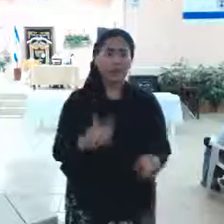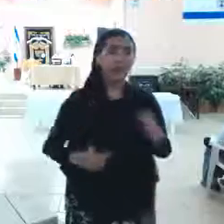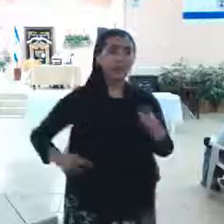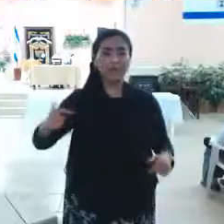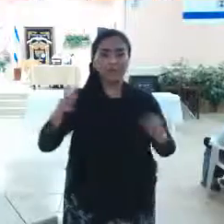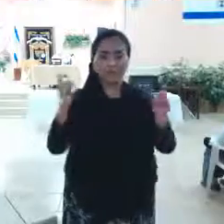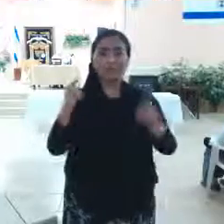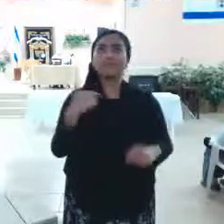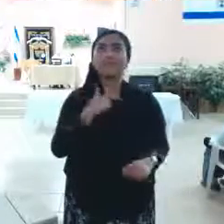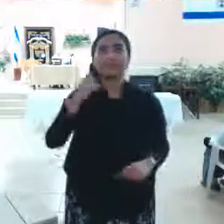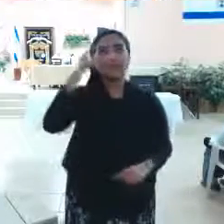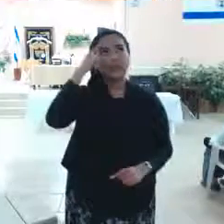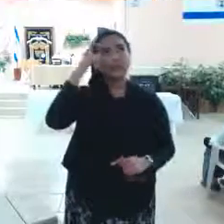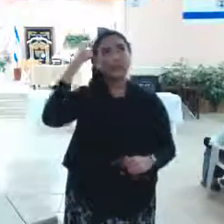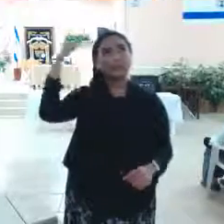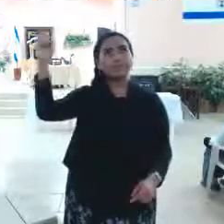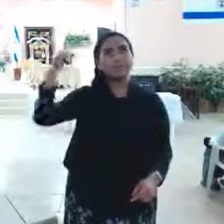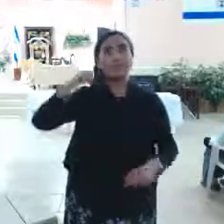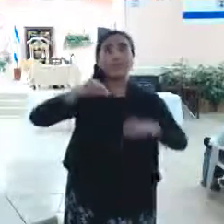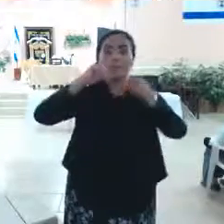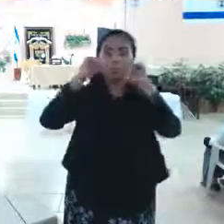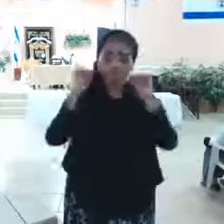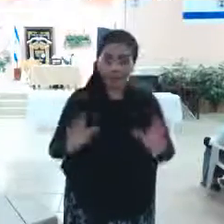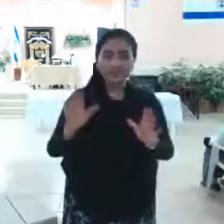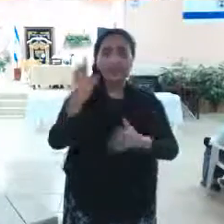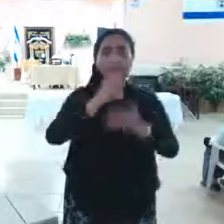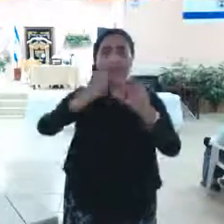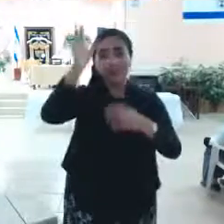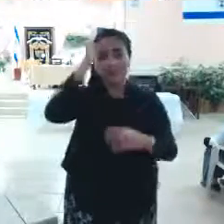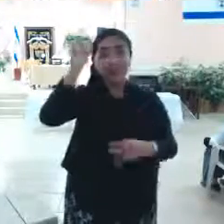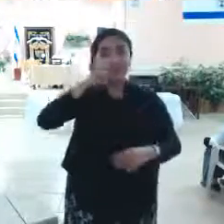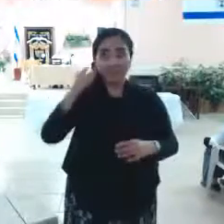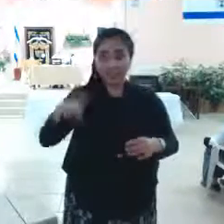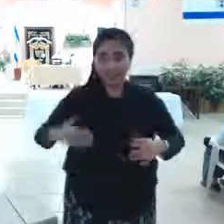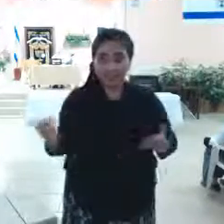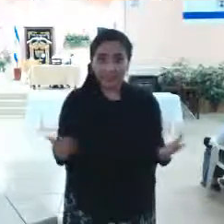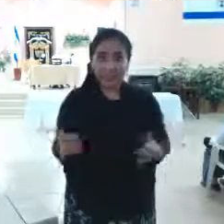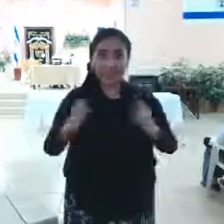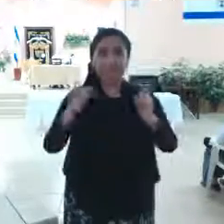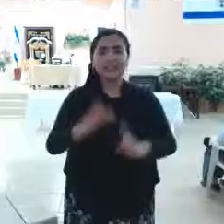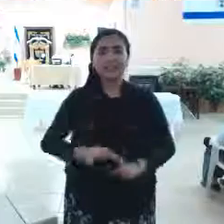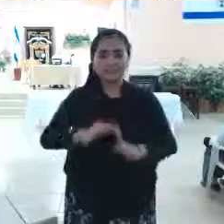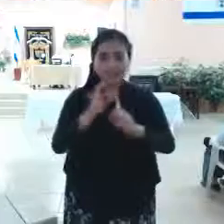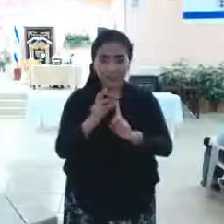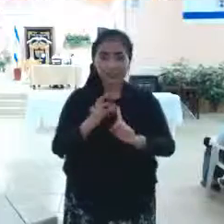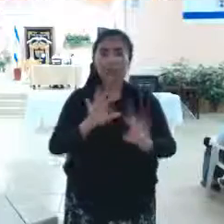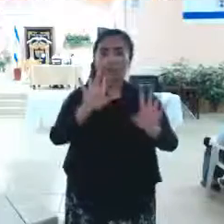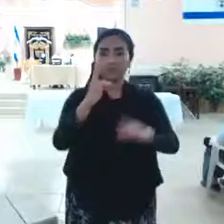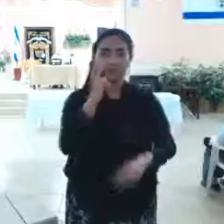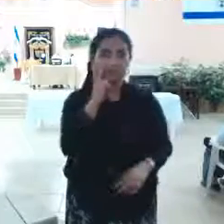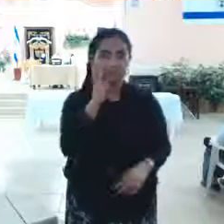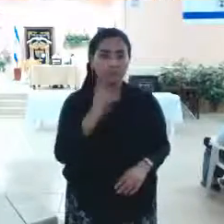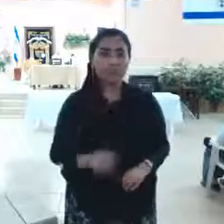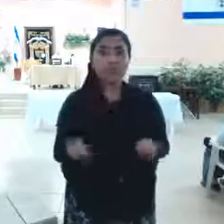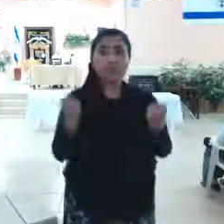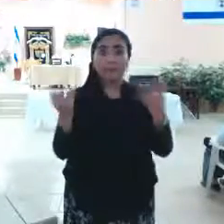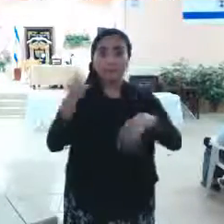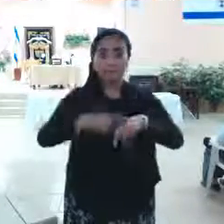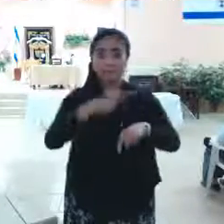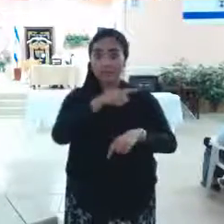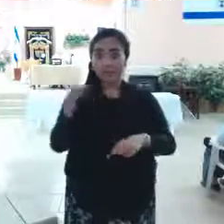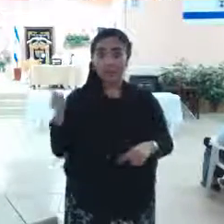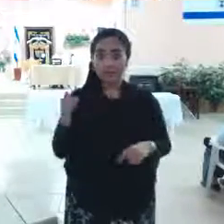one. I imagine, blessed is the Al-Kadosh, is that this feast was special. Look,